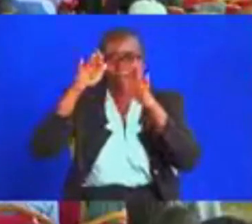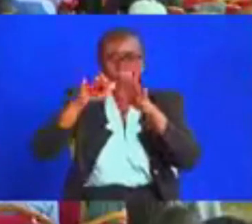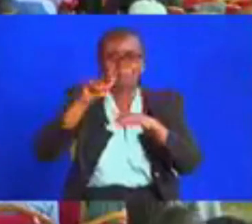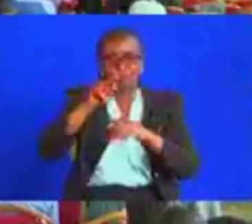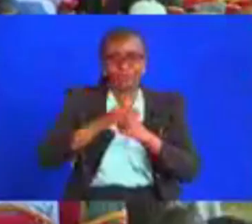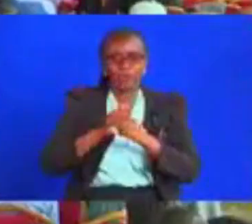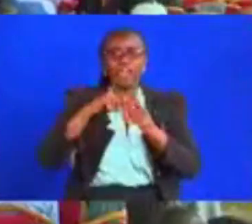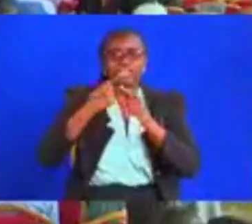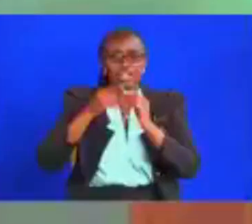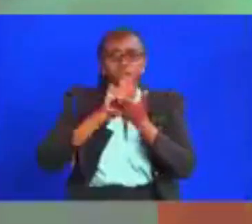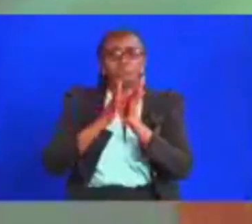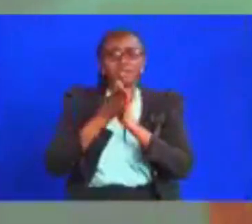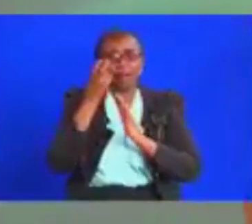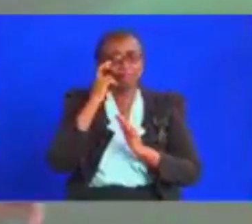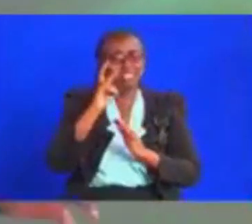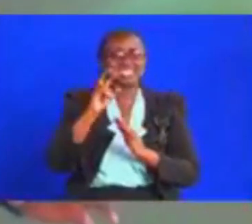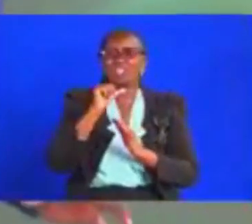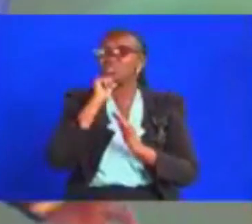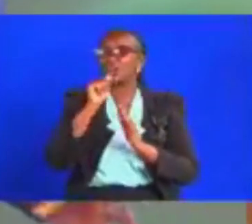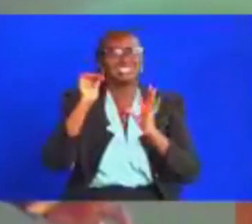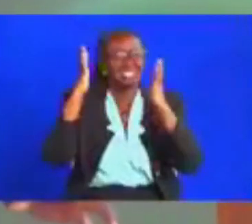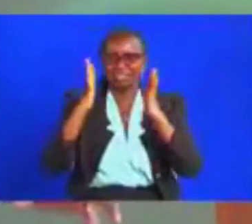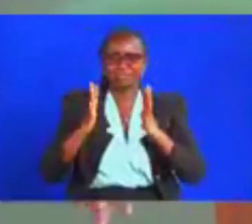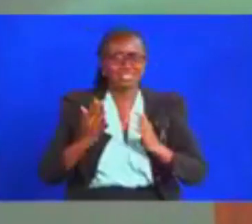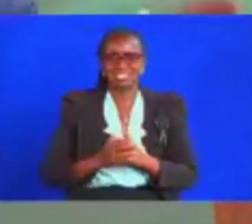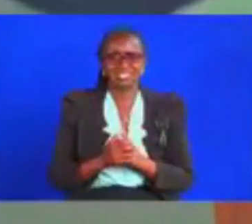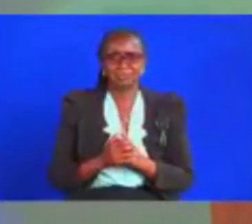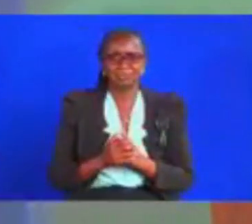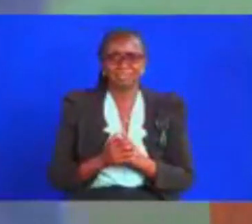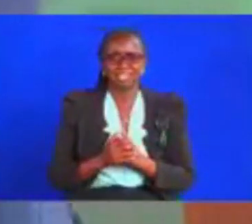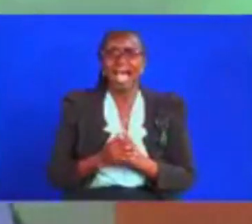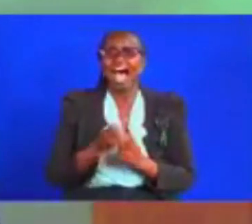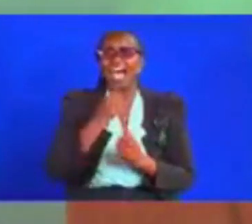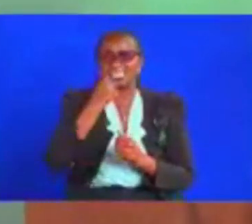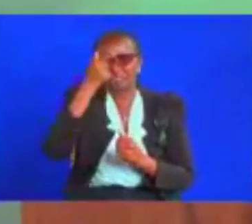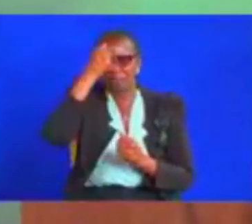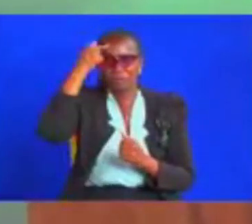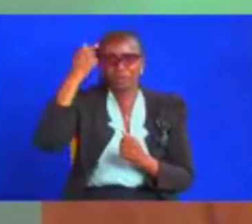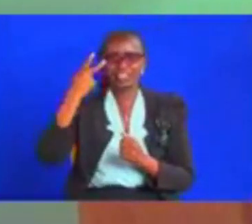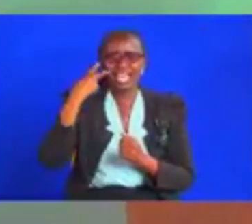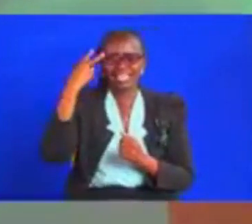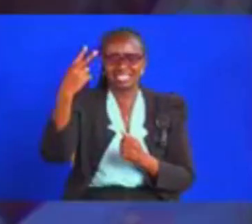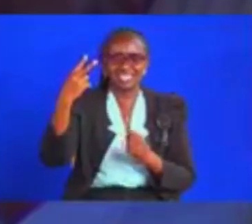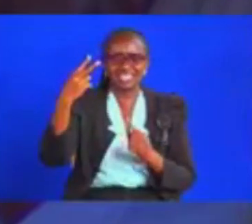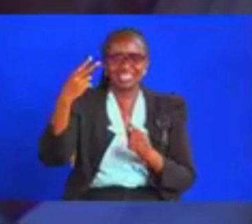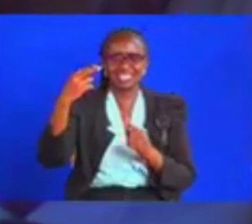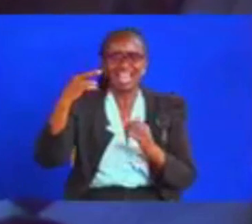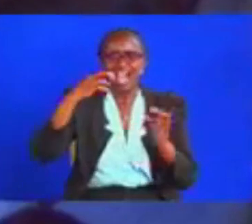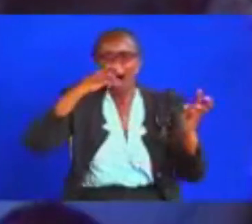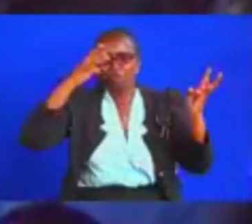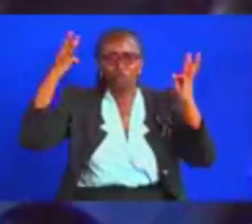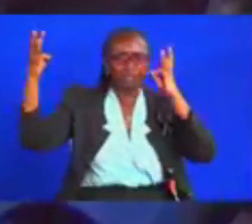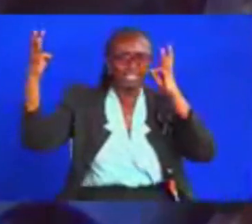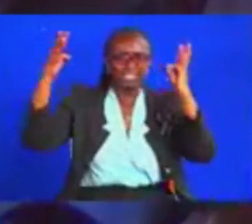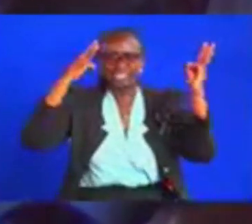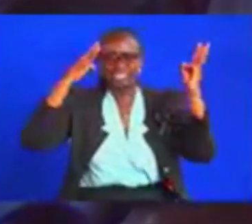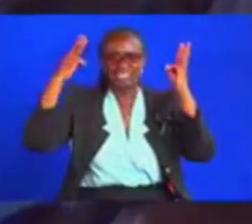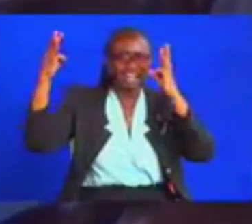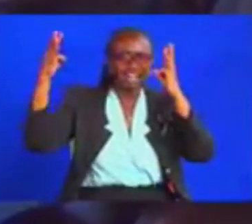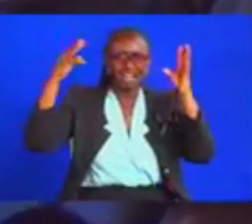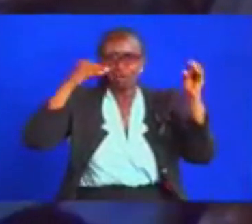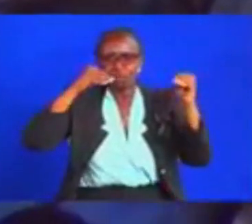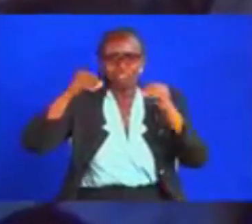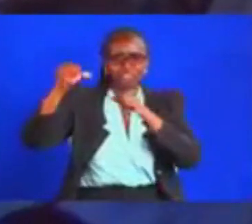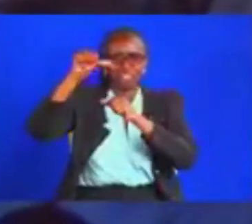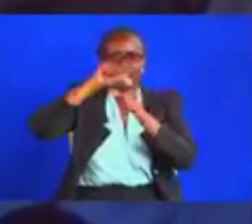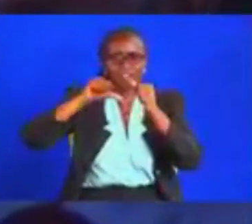be witnesses, not celebrities. I said this because I just saw a wing just moving around. We're going to